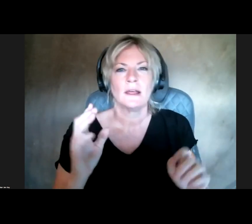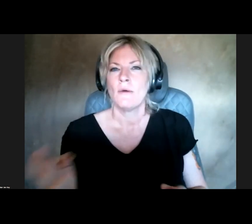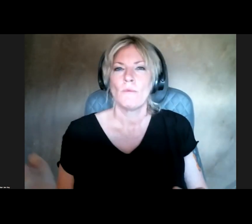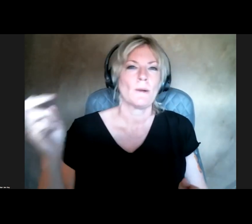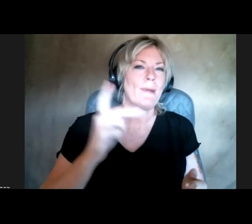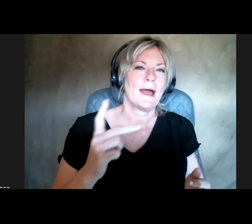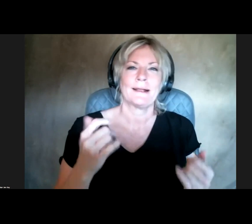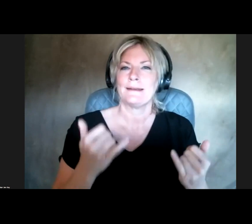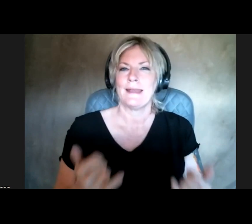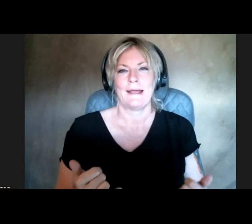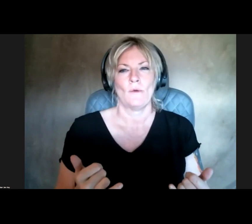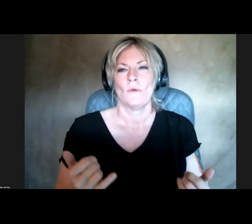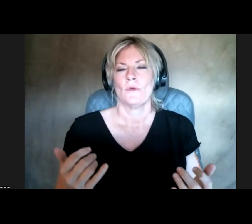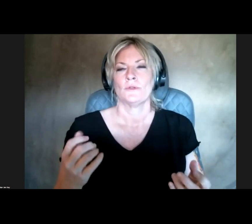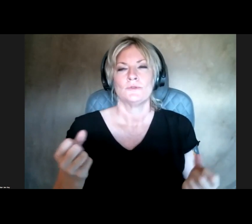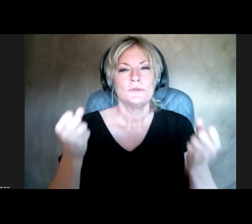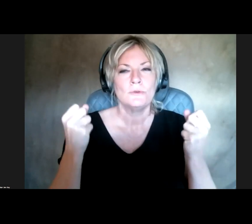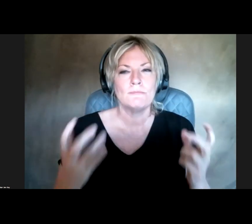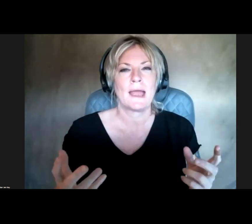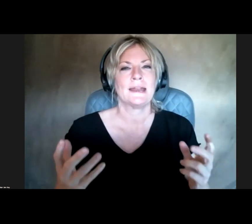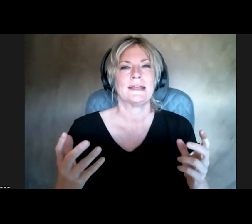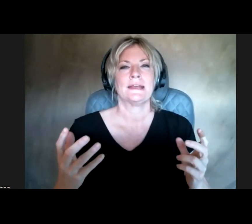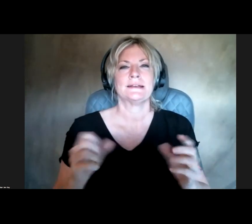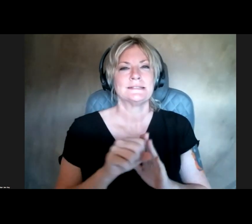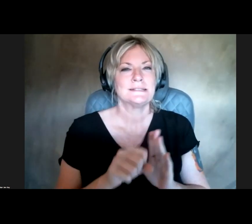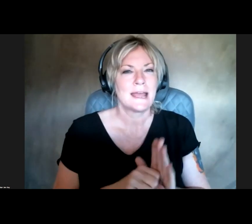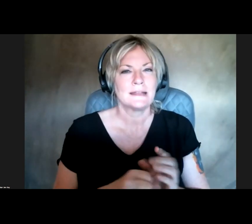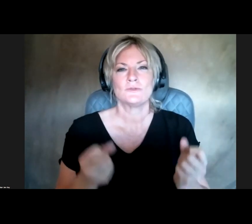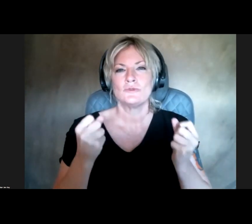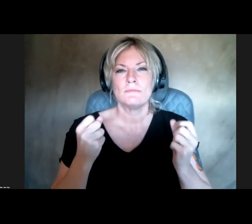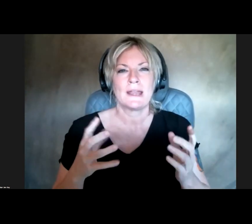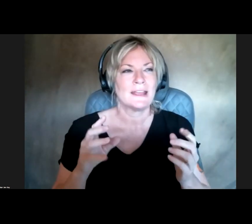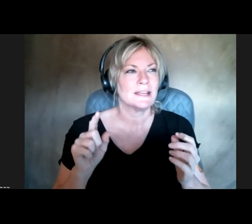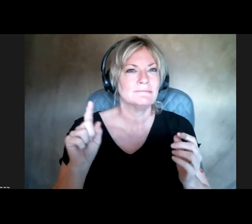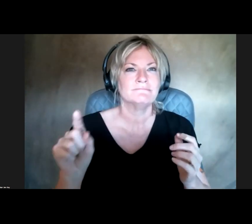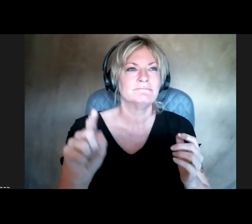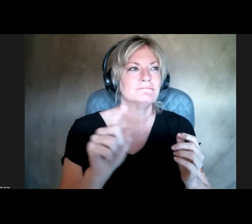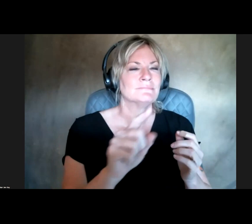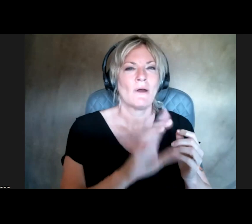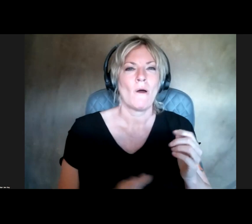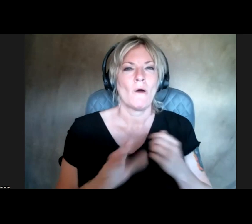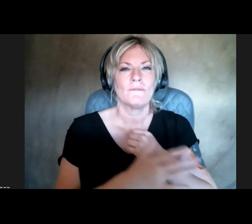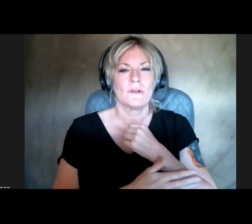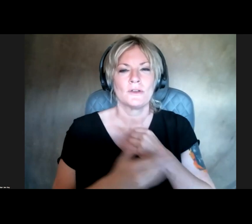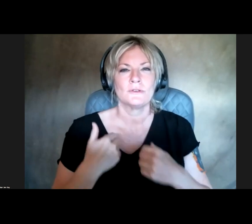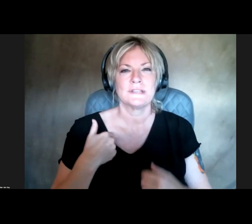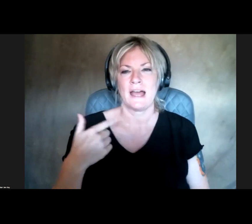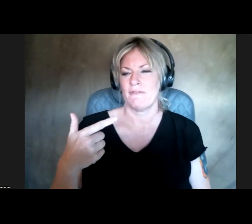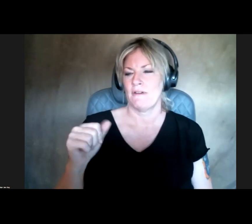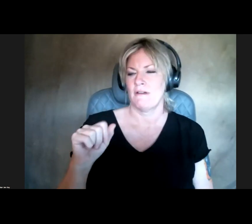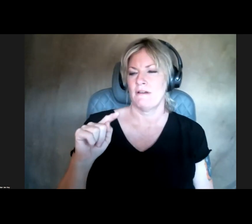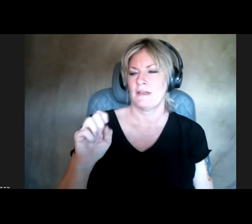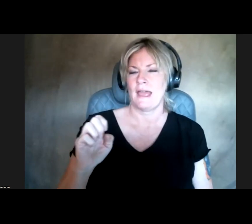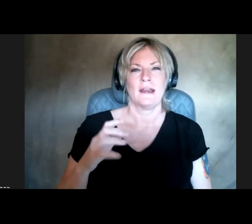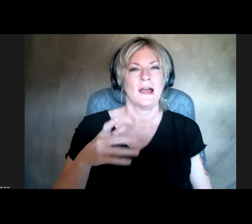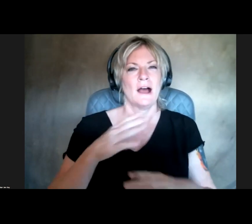at now, that in too many states and in too many areas around the country, there are gates,